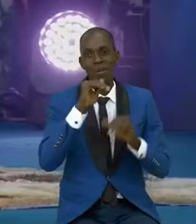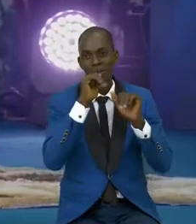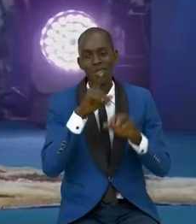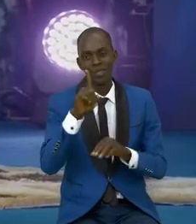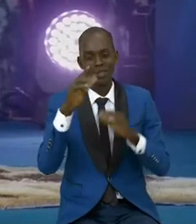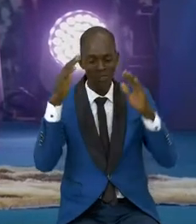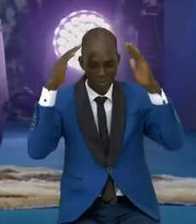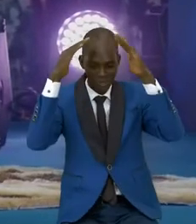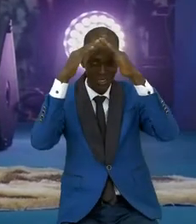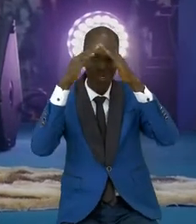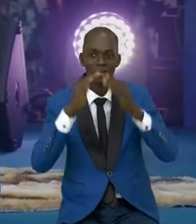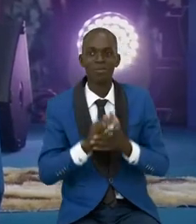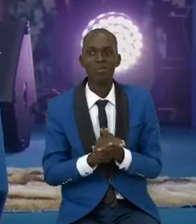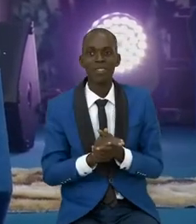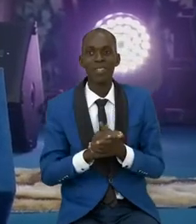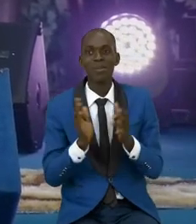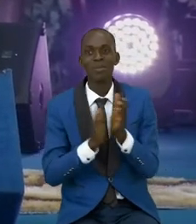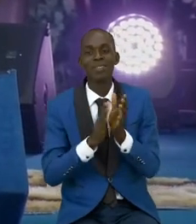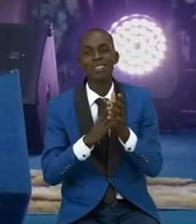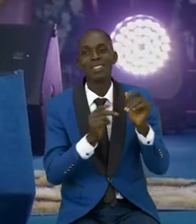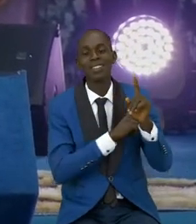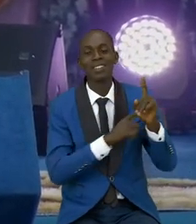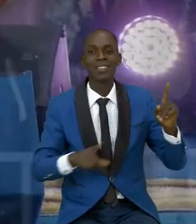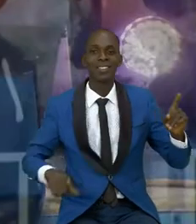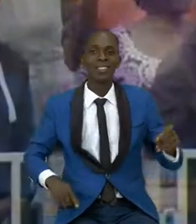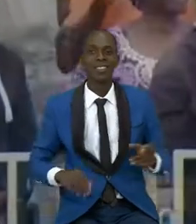Yep. Praise the Lord.